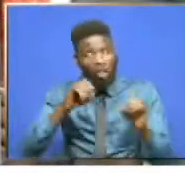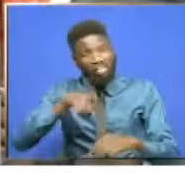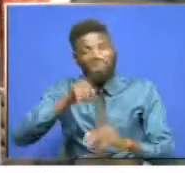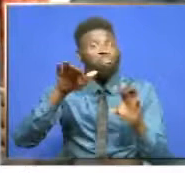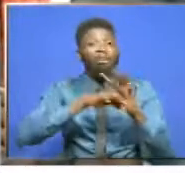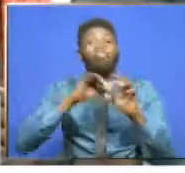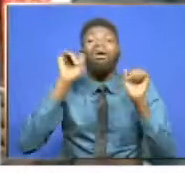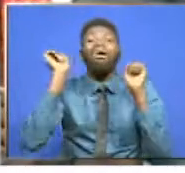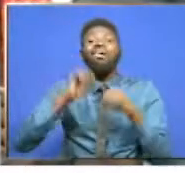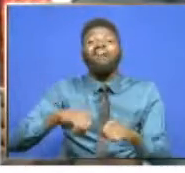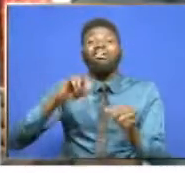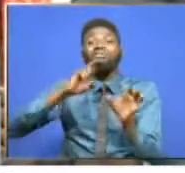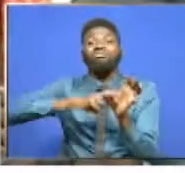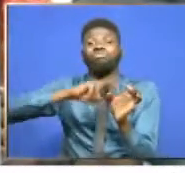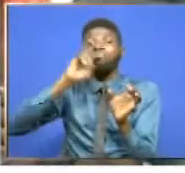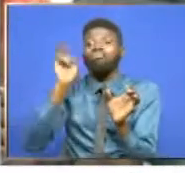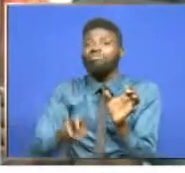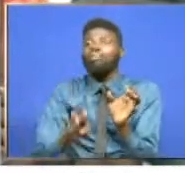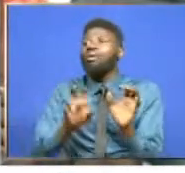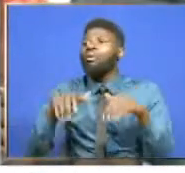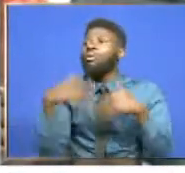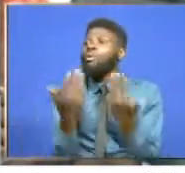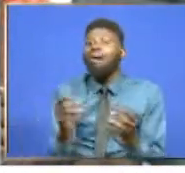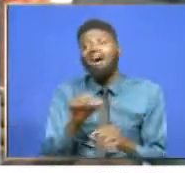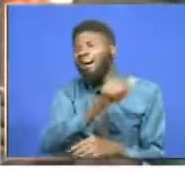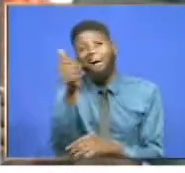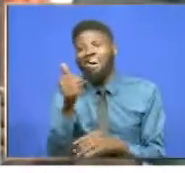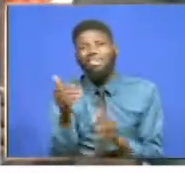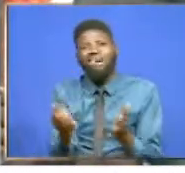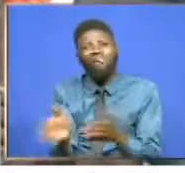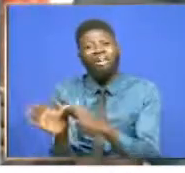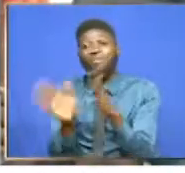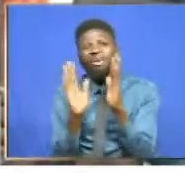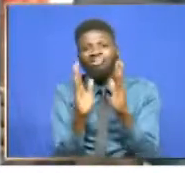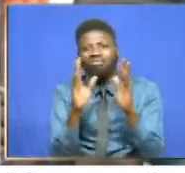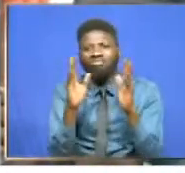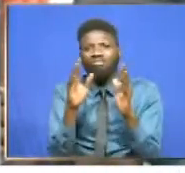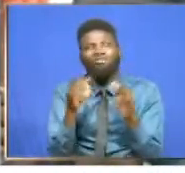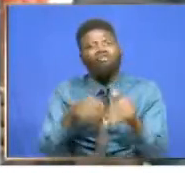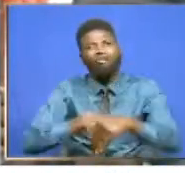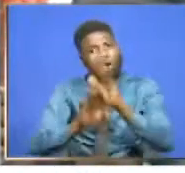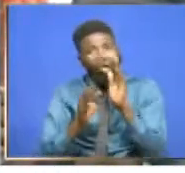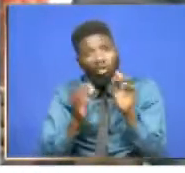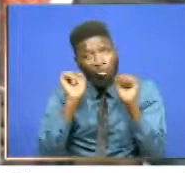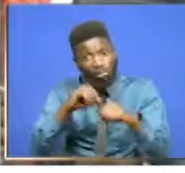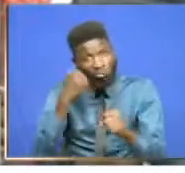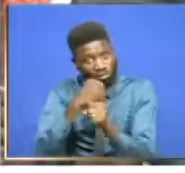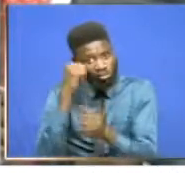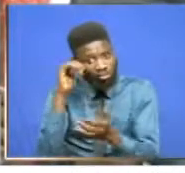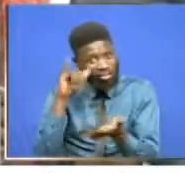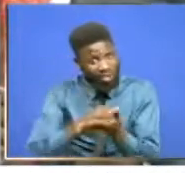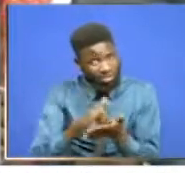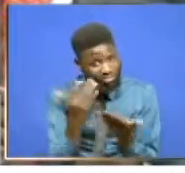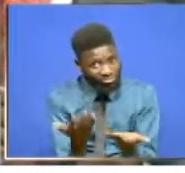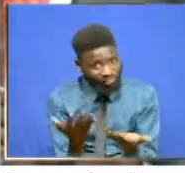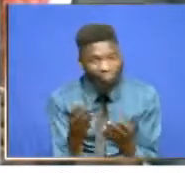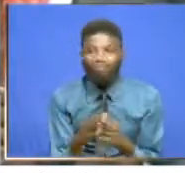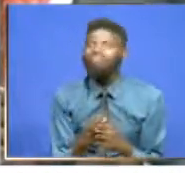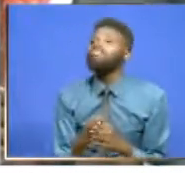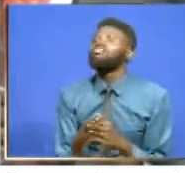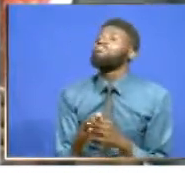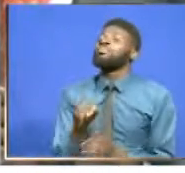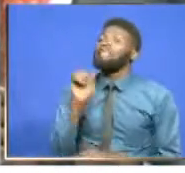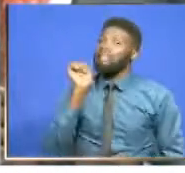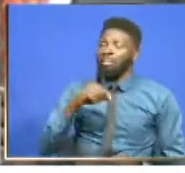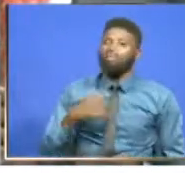exiting or taking other alternative routes. You know, was that an option probably? Yes, I want to pick his